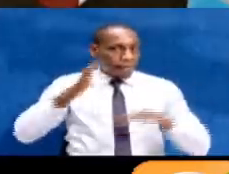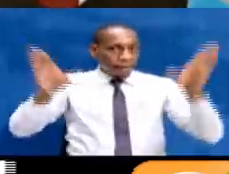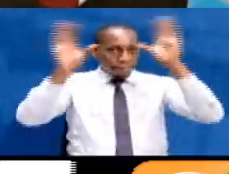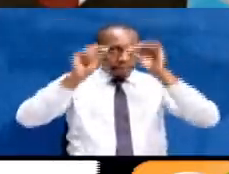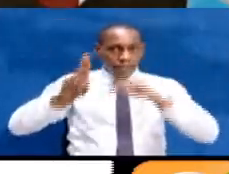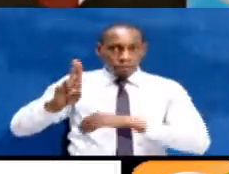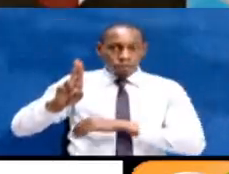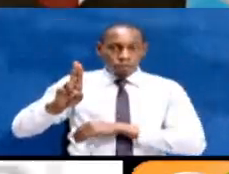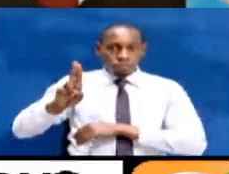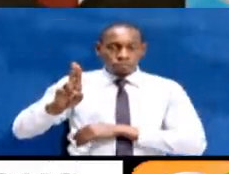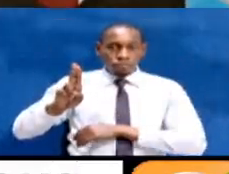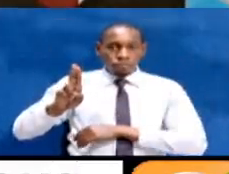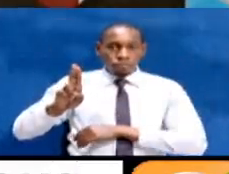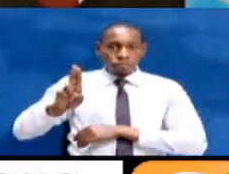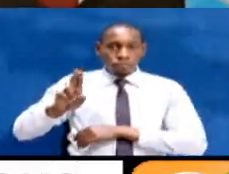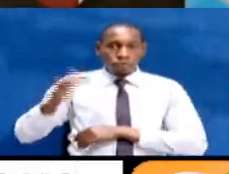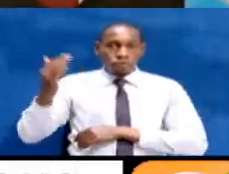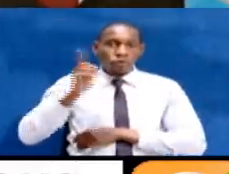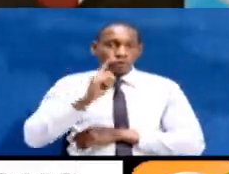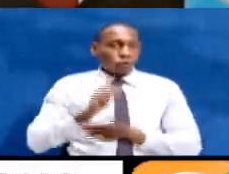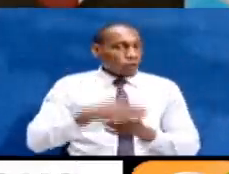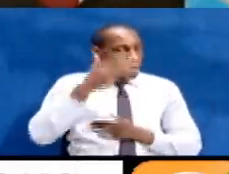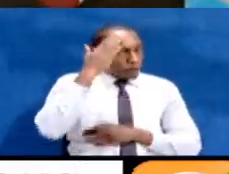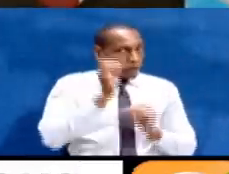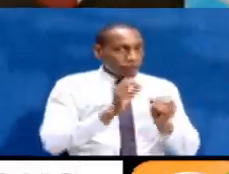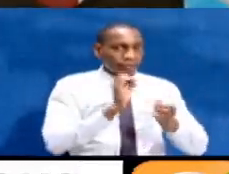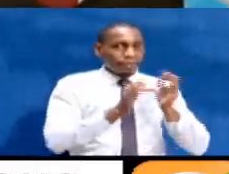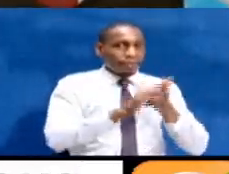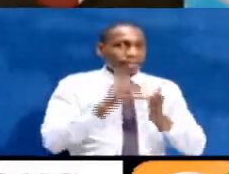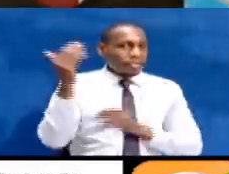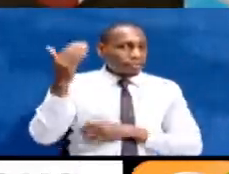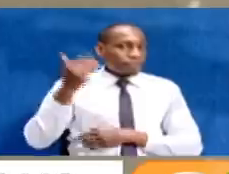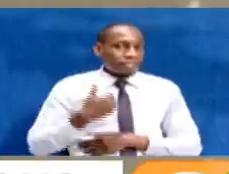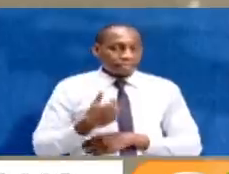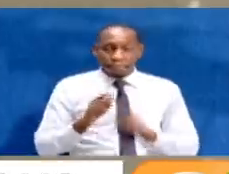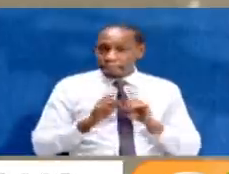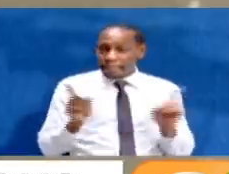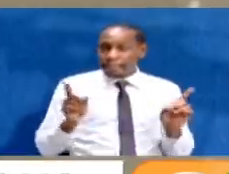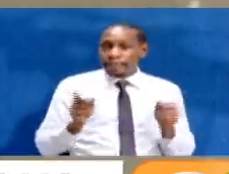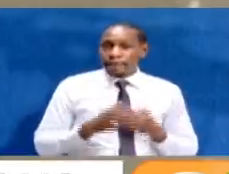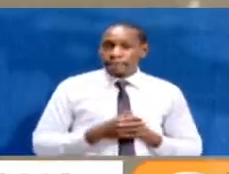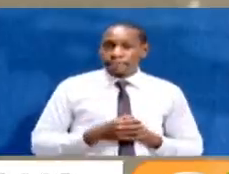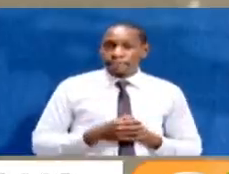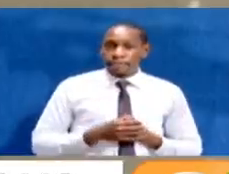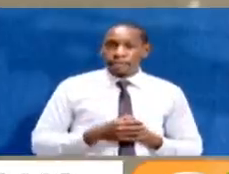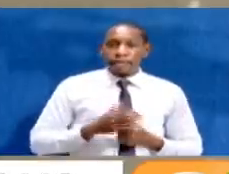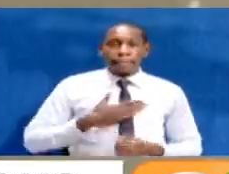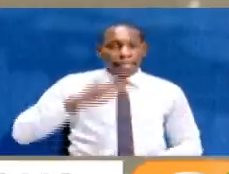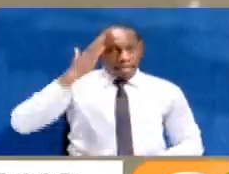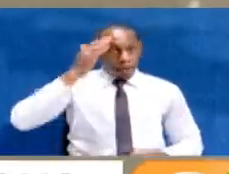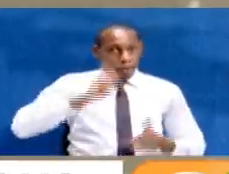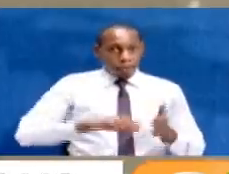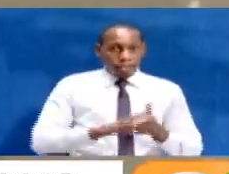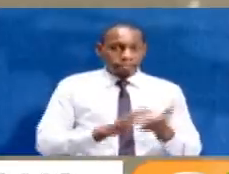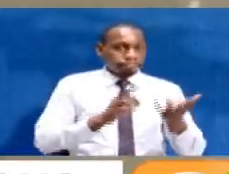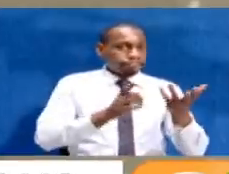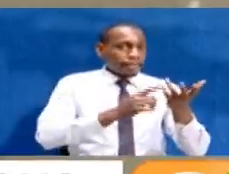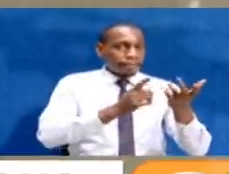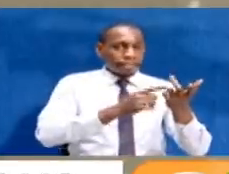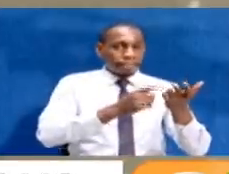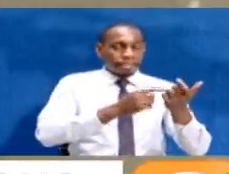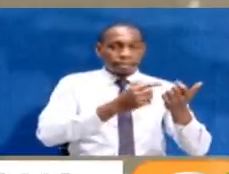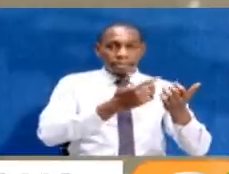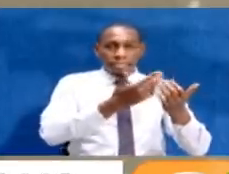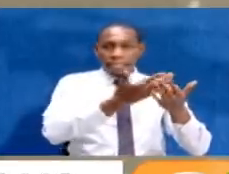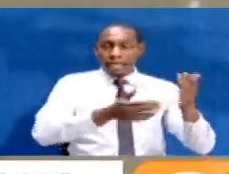Kenyatta tomorrow. I don't know whether there will be that speech or not, but what I know is that the numbers are not looking